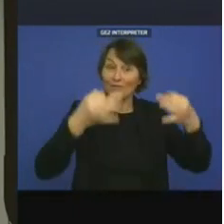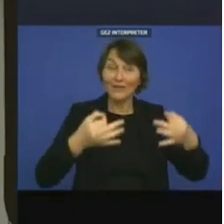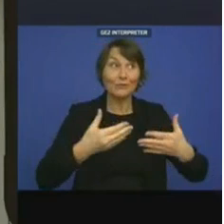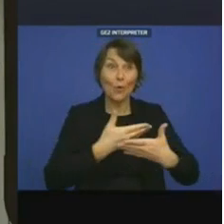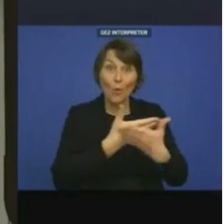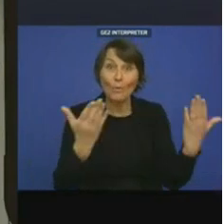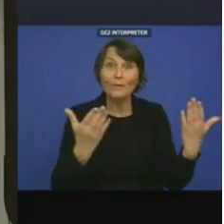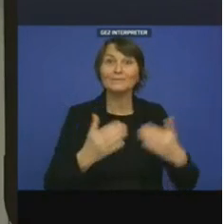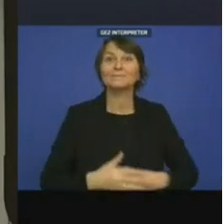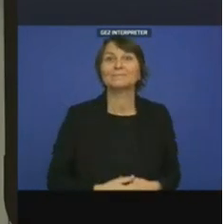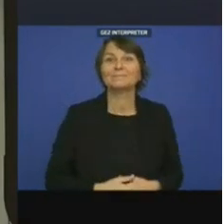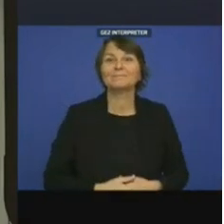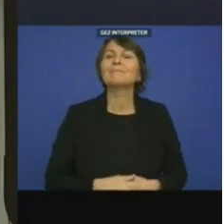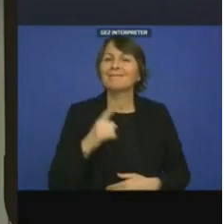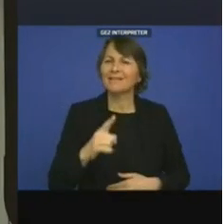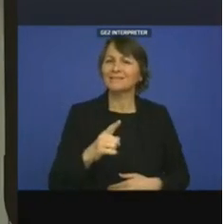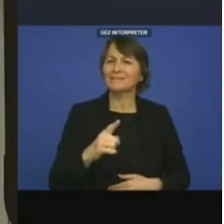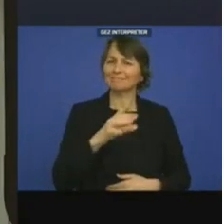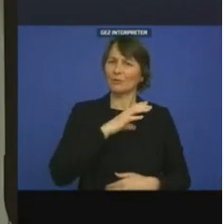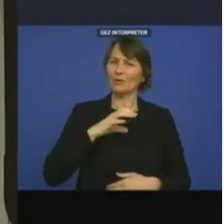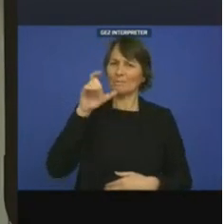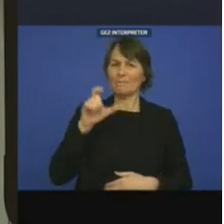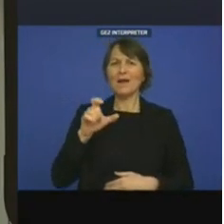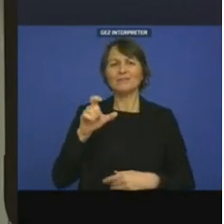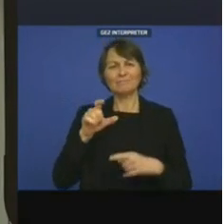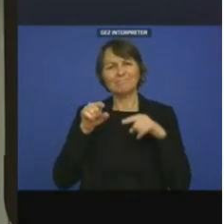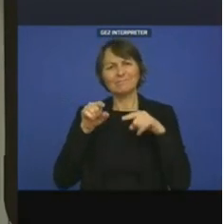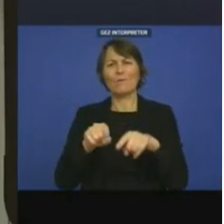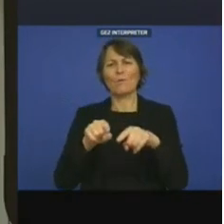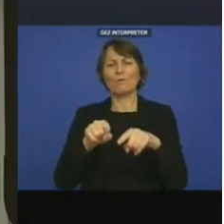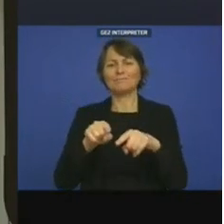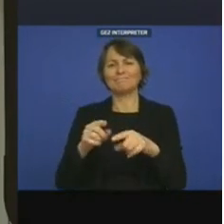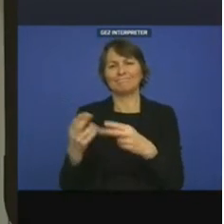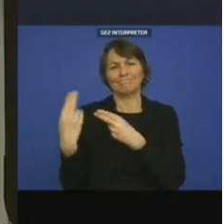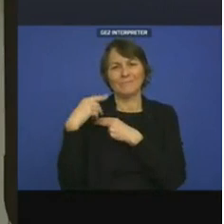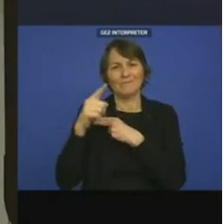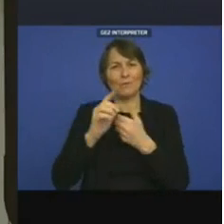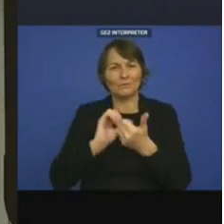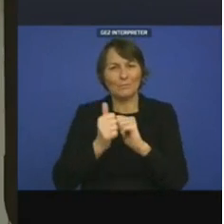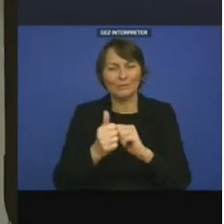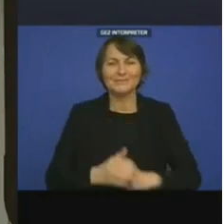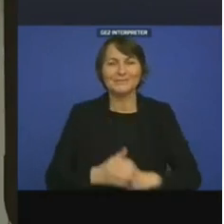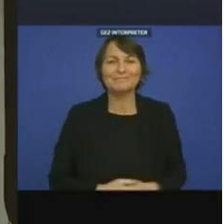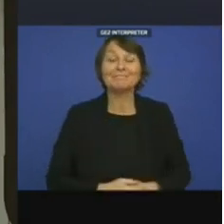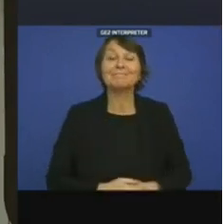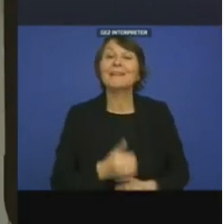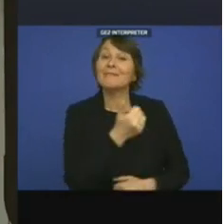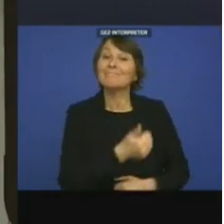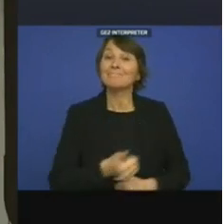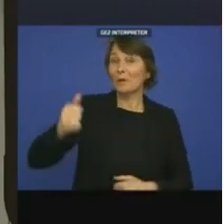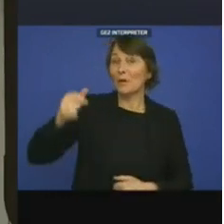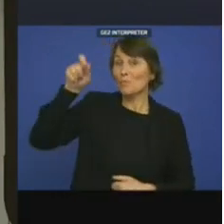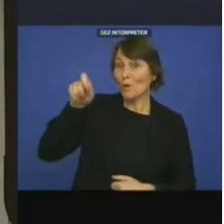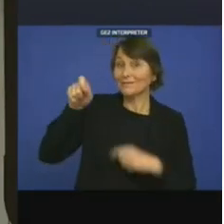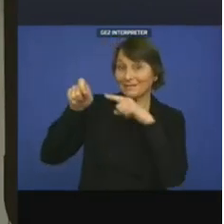Commissioner responsible for sport, among many other things, and Mr. Tadeusz Frankowski, President of the Sport Group in the European